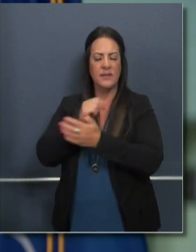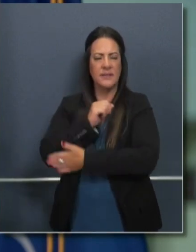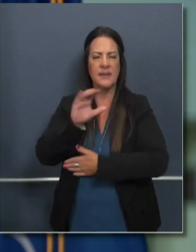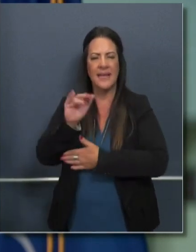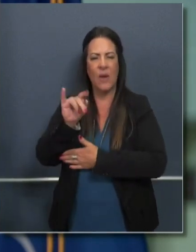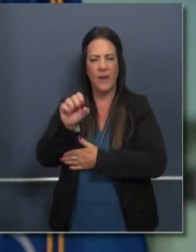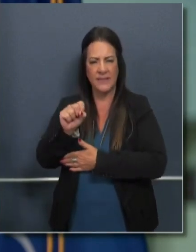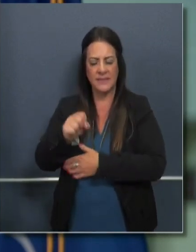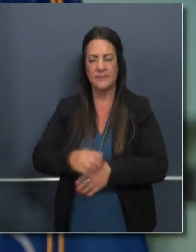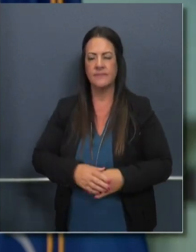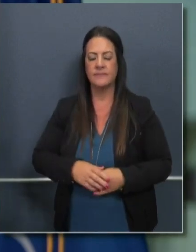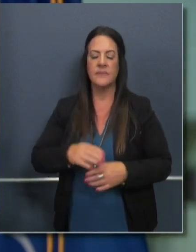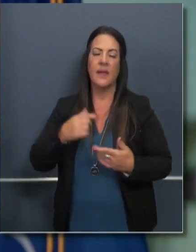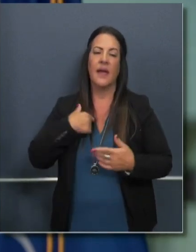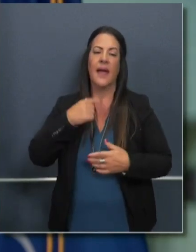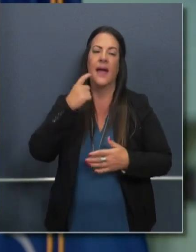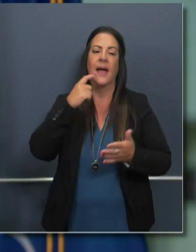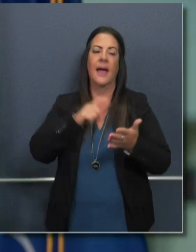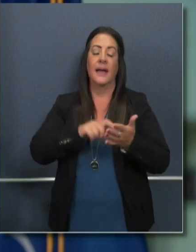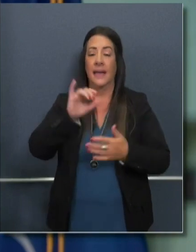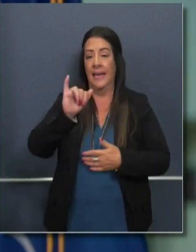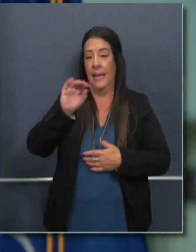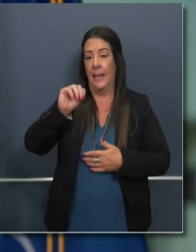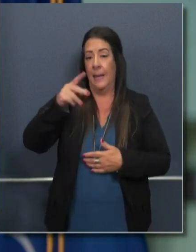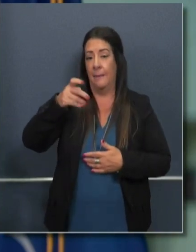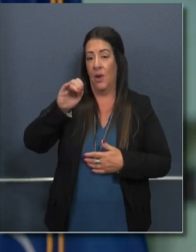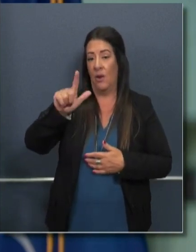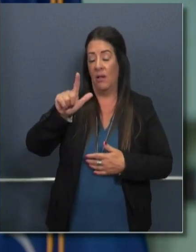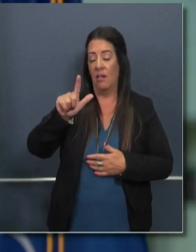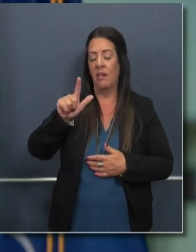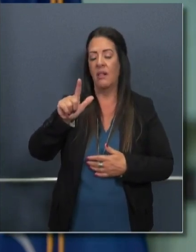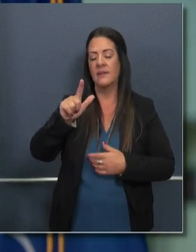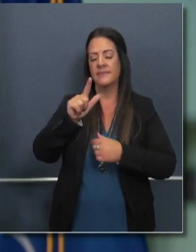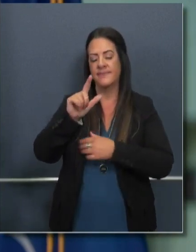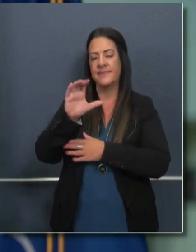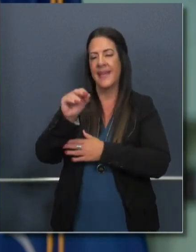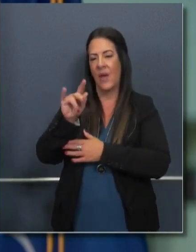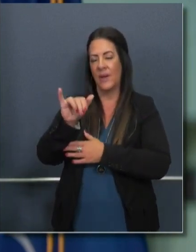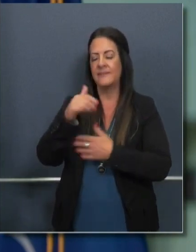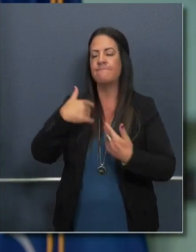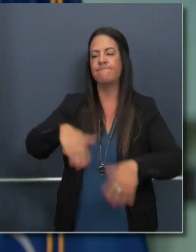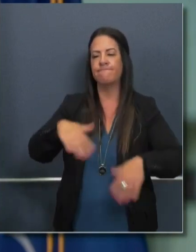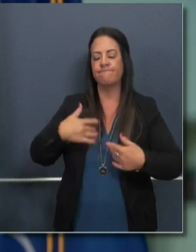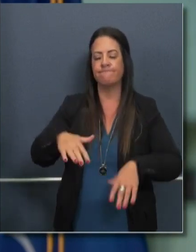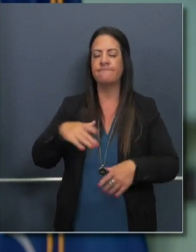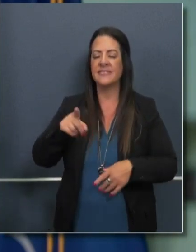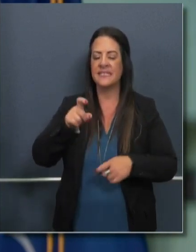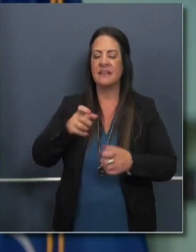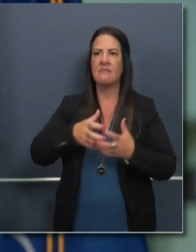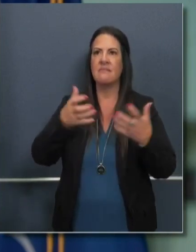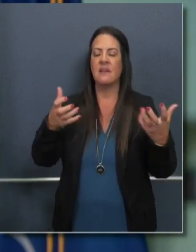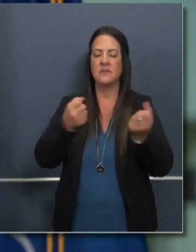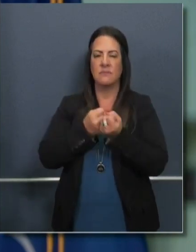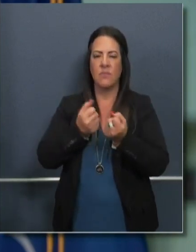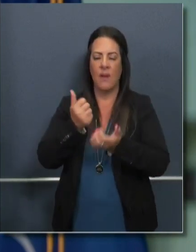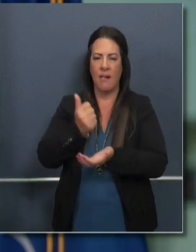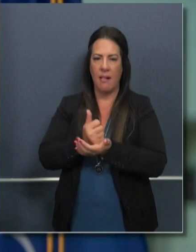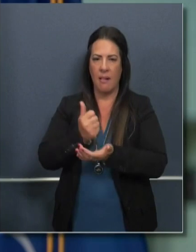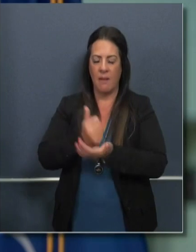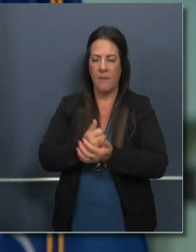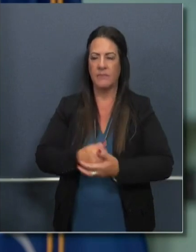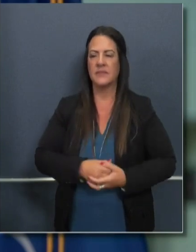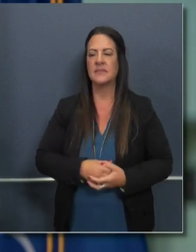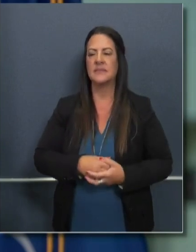they needed a lot of support. And I've mentioned this on previous occasions that we brought this FMS process out. These are the field